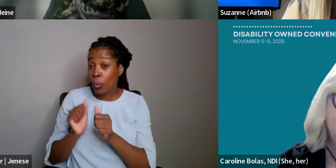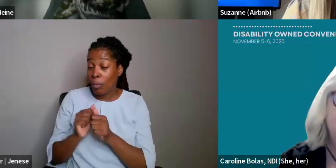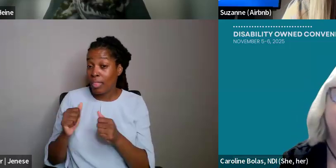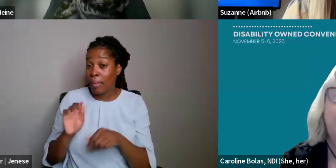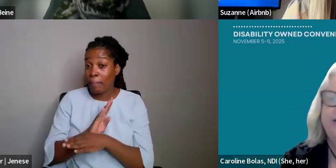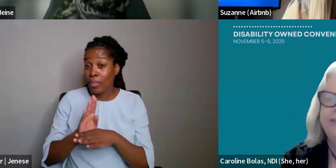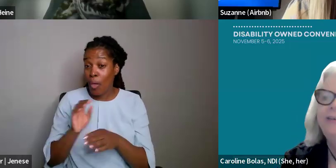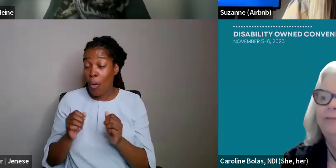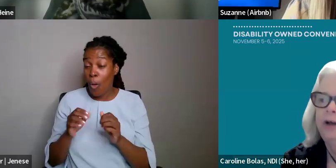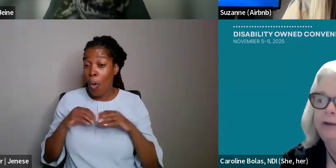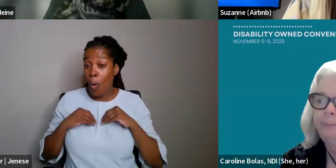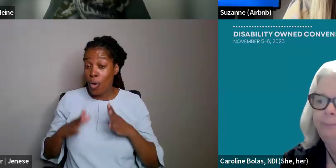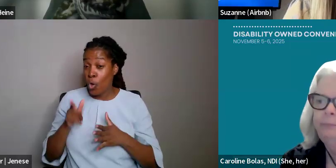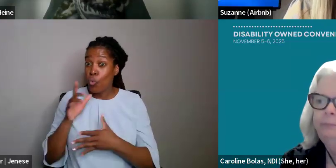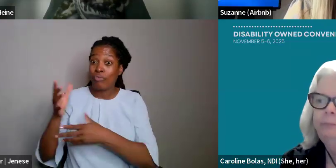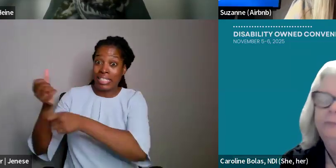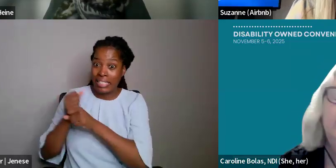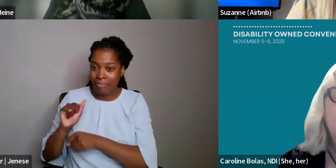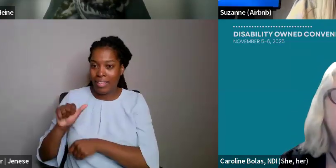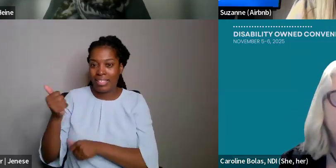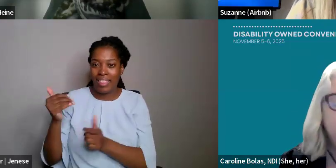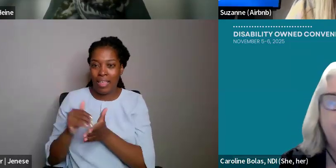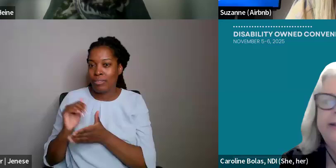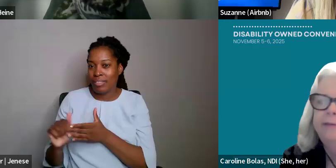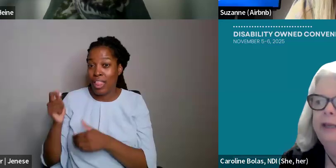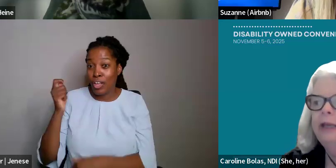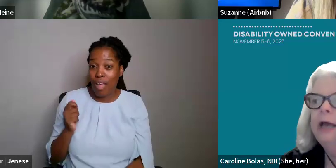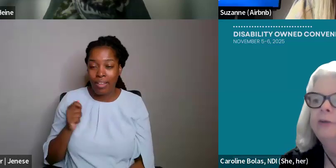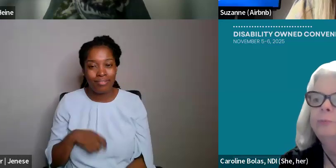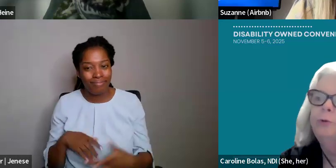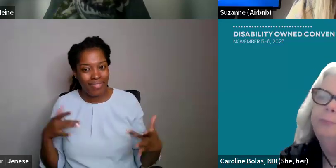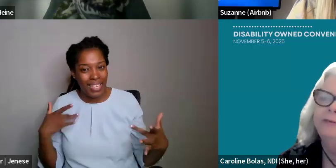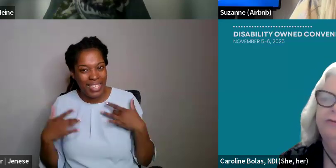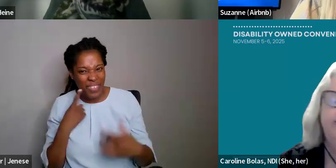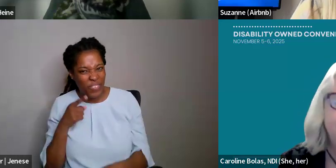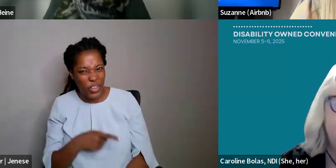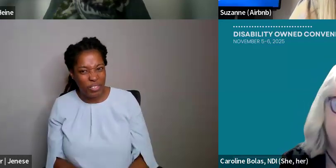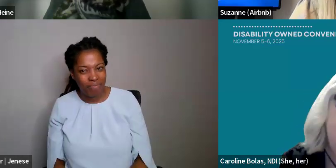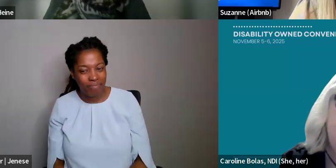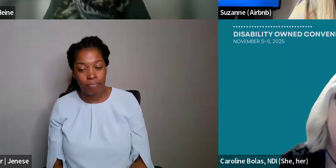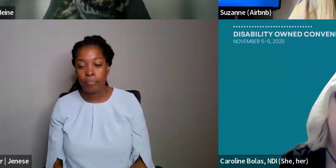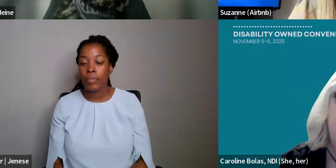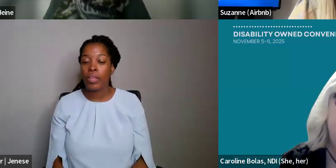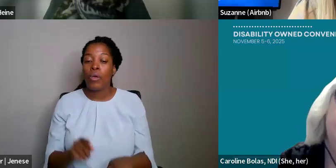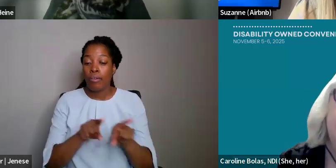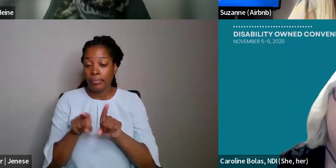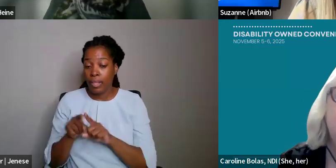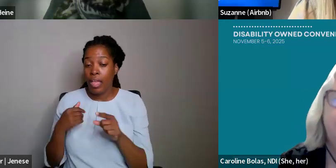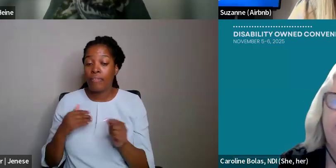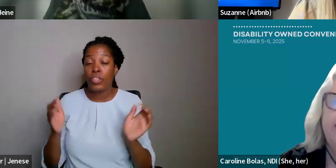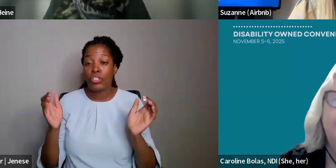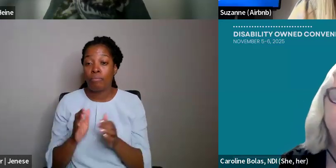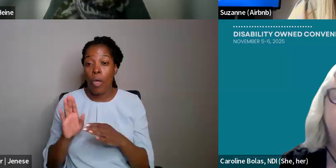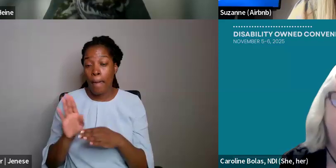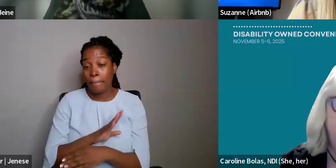$10,000 grants, which was very exciting for her. There also is the small business credit survey that the Fed